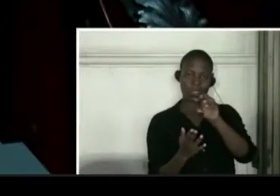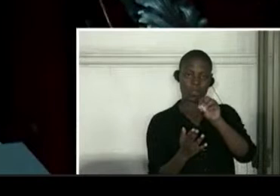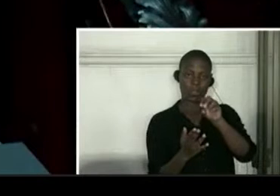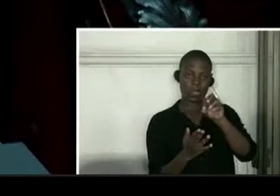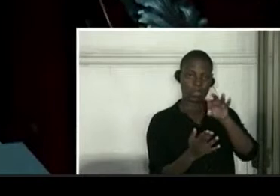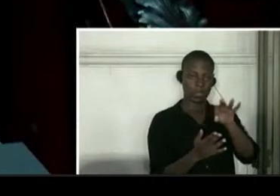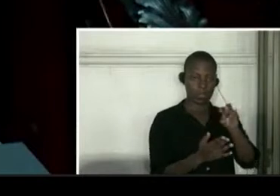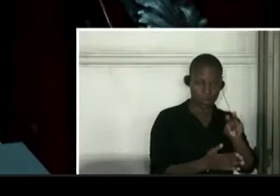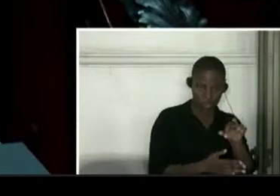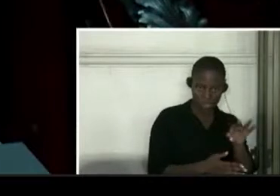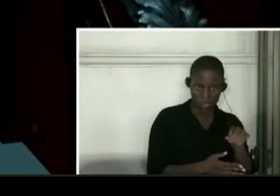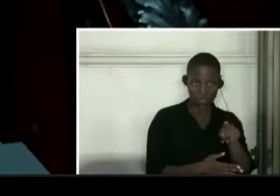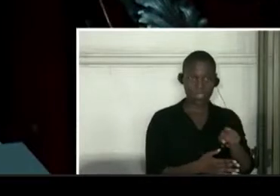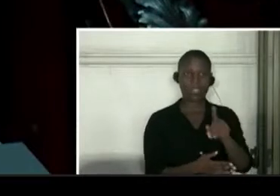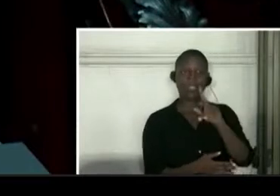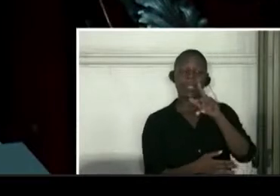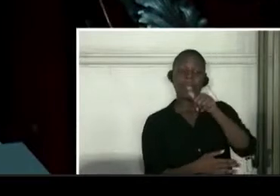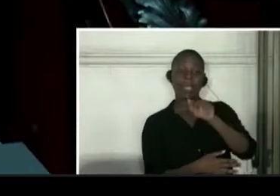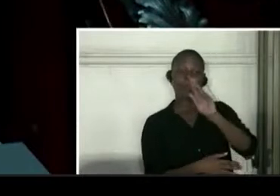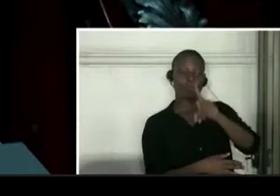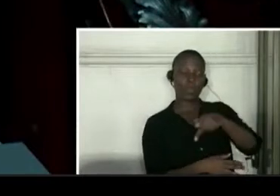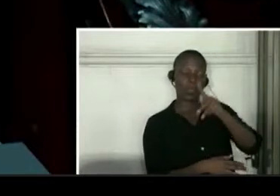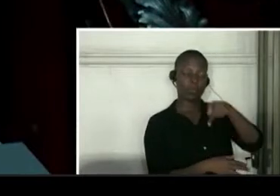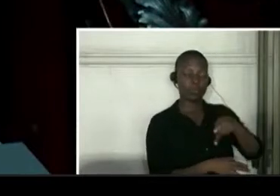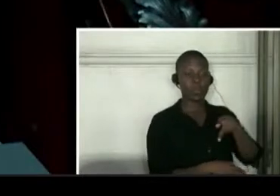APP for Vote 8, Human Settlements